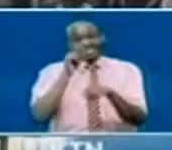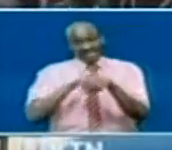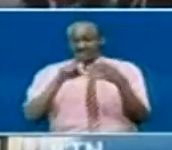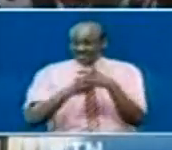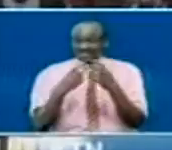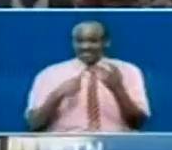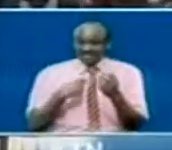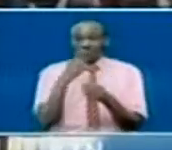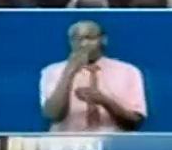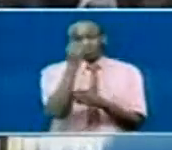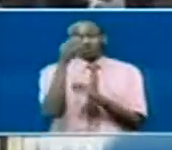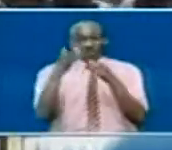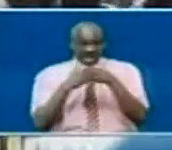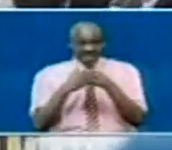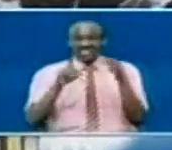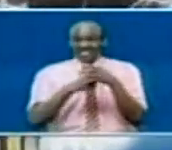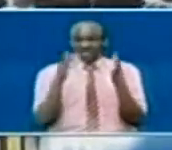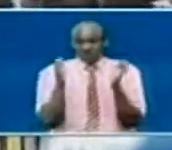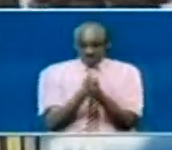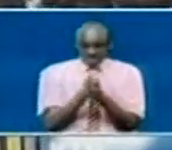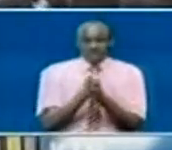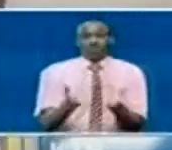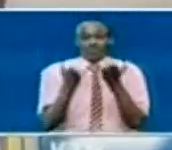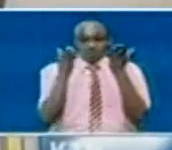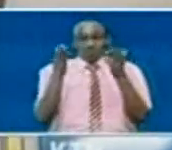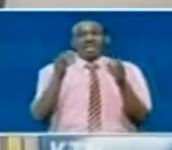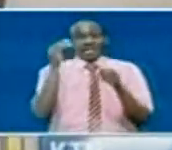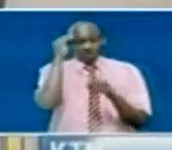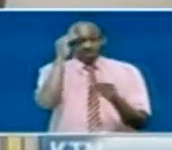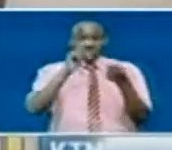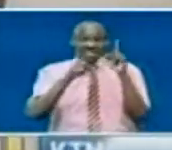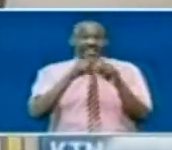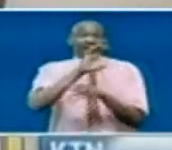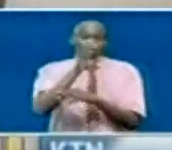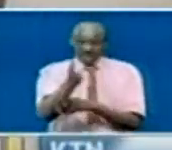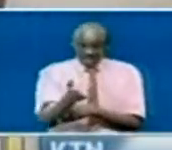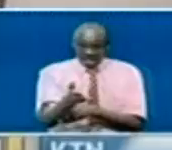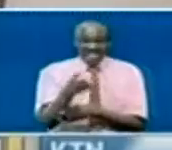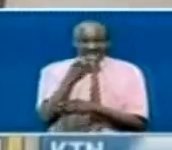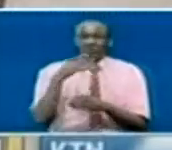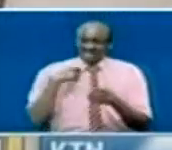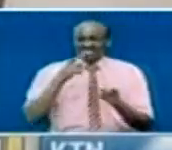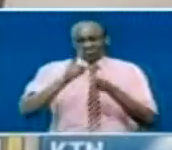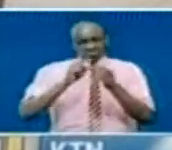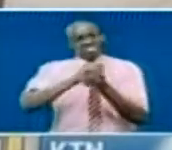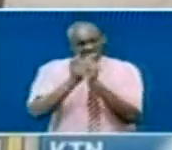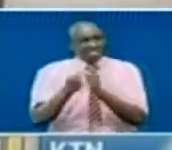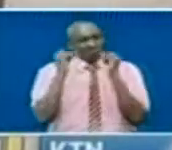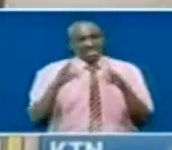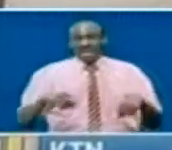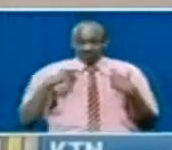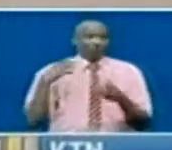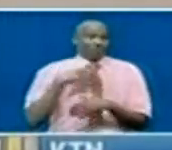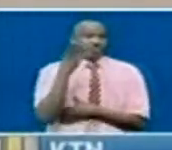year 2009. Started with an aim to improve education standards in the county, the race has continued to change the lives of young people around